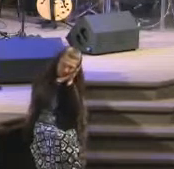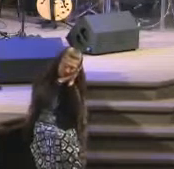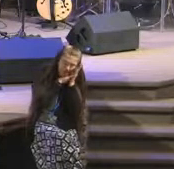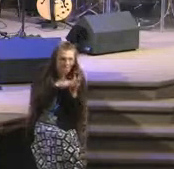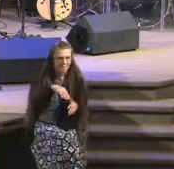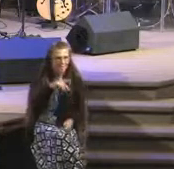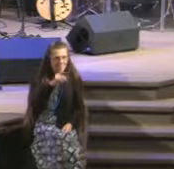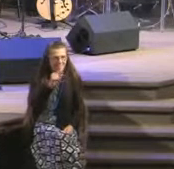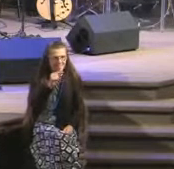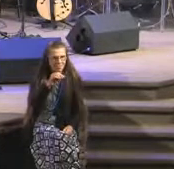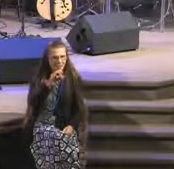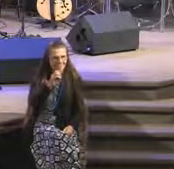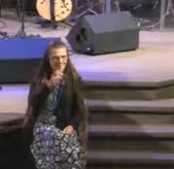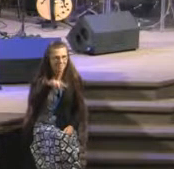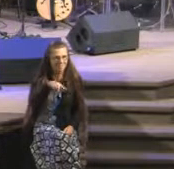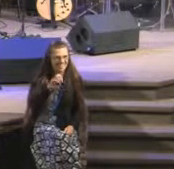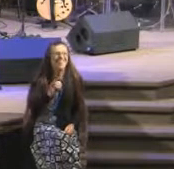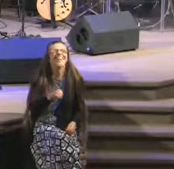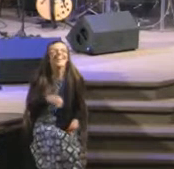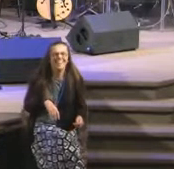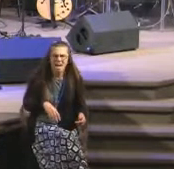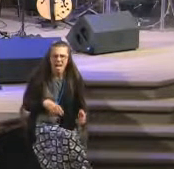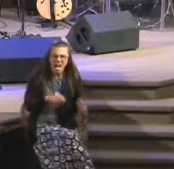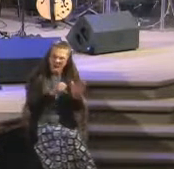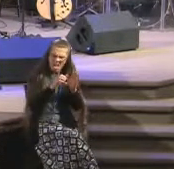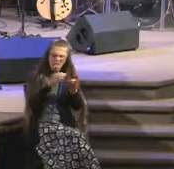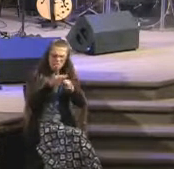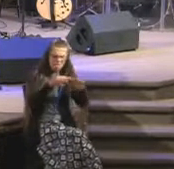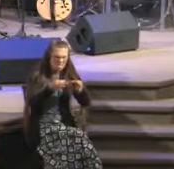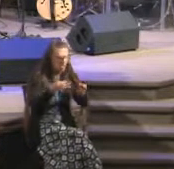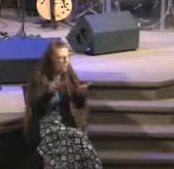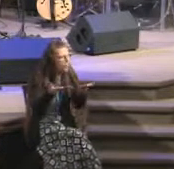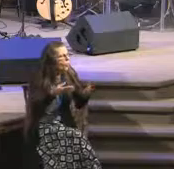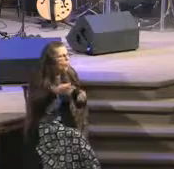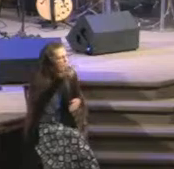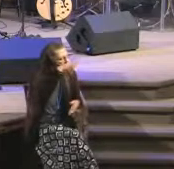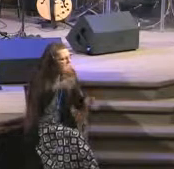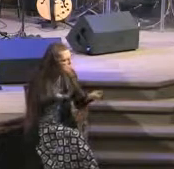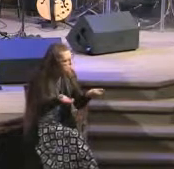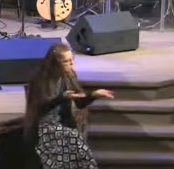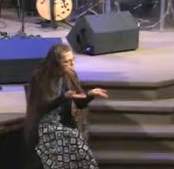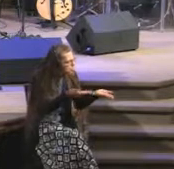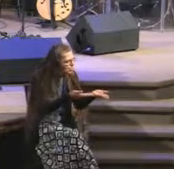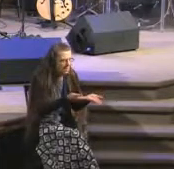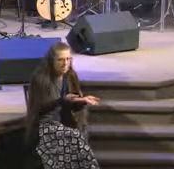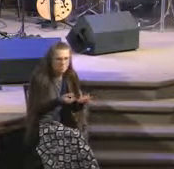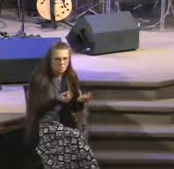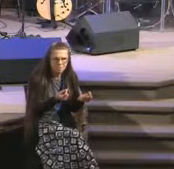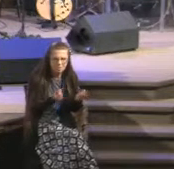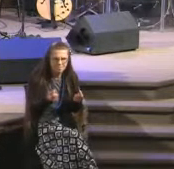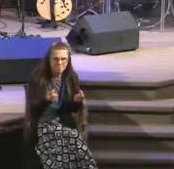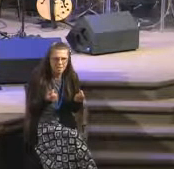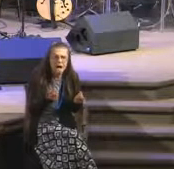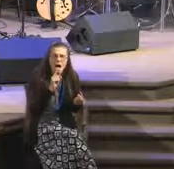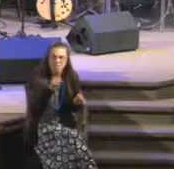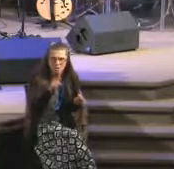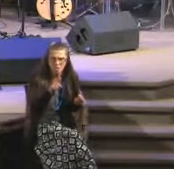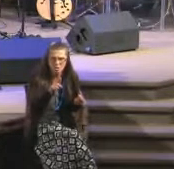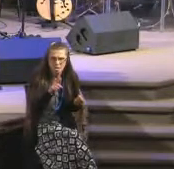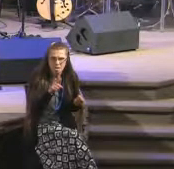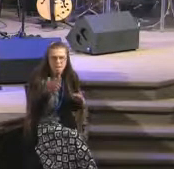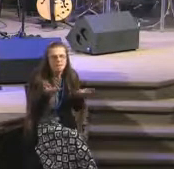grapes, but my mouth went to sleep. How do you describe what God is doing? But can I tell you, even when we